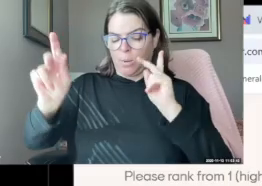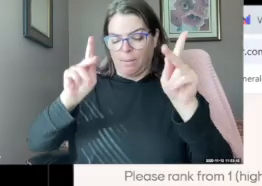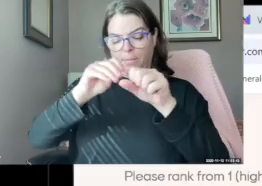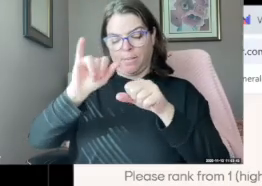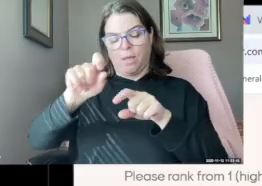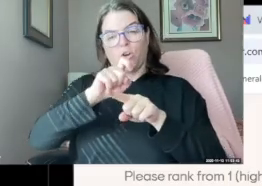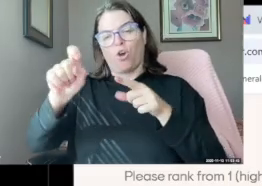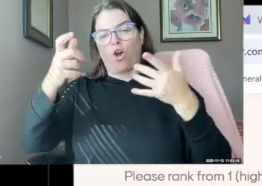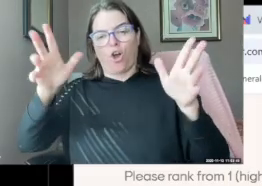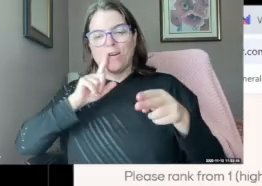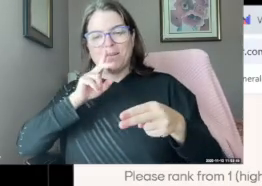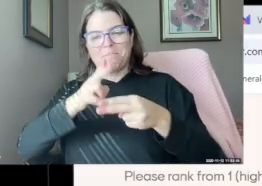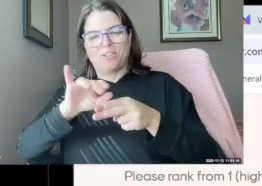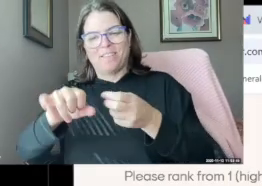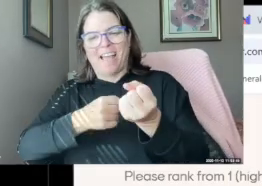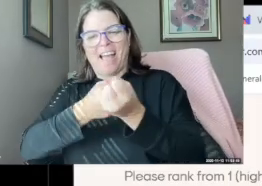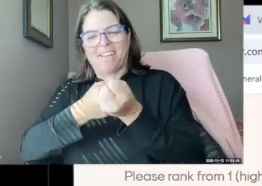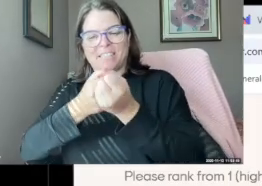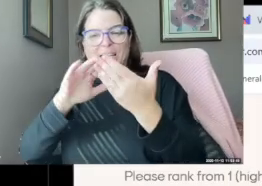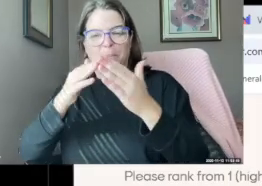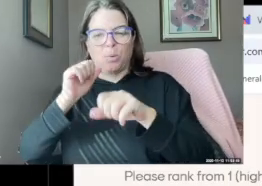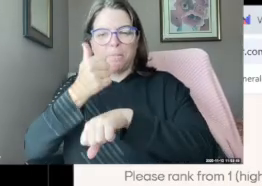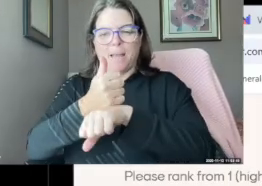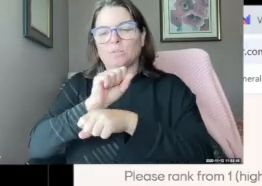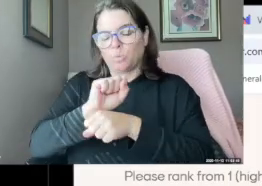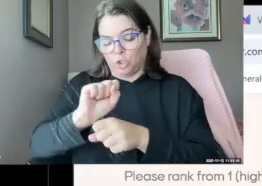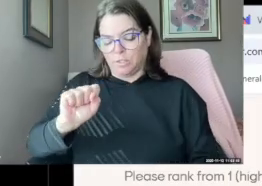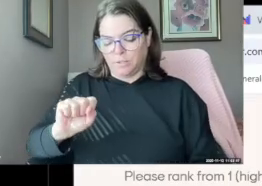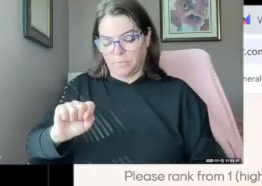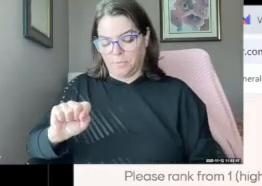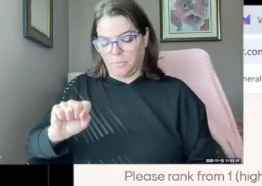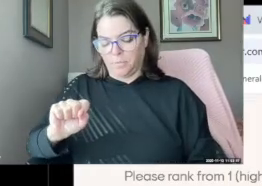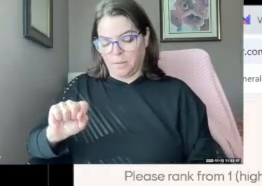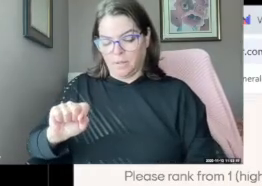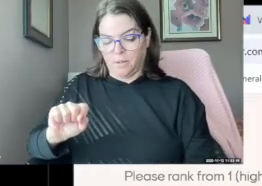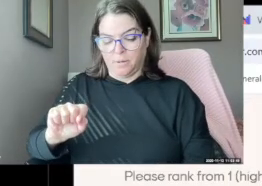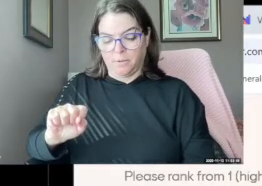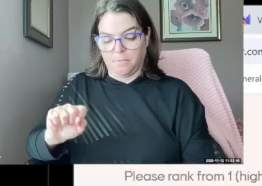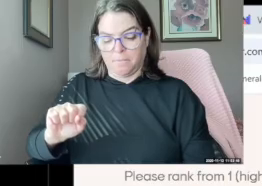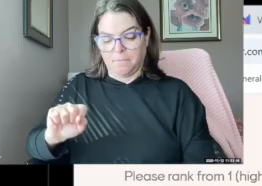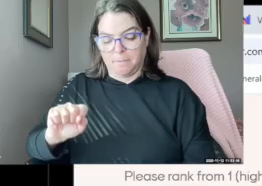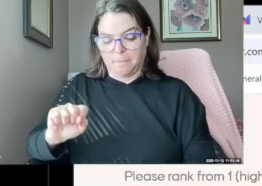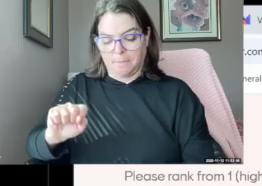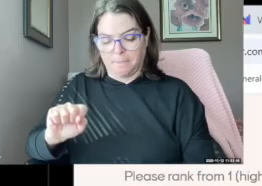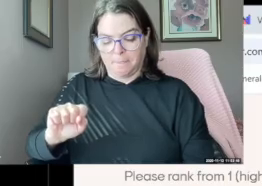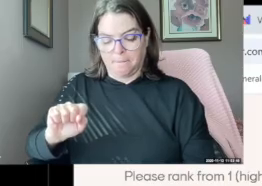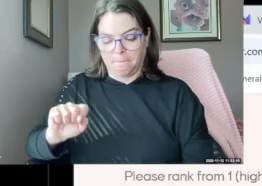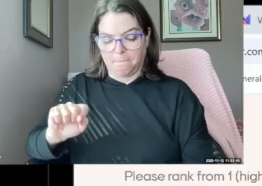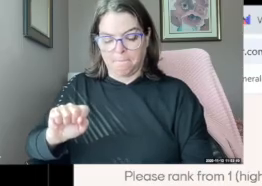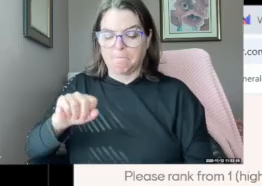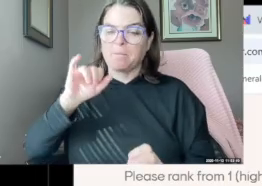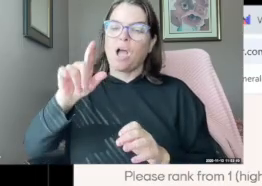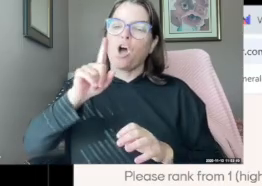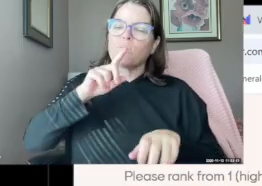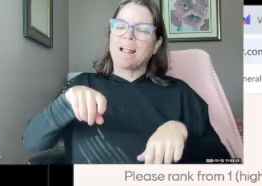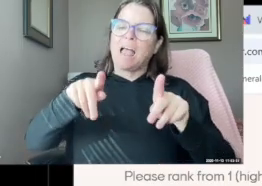work is something that is very unique of a CBO, and a lot of other people in this call today have kind of mentioned their advocacy